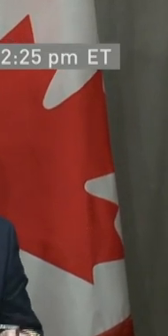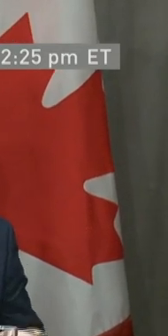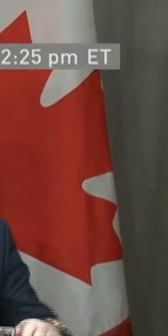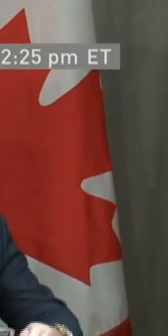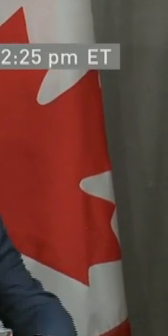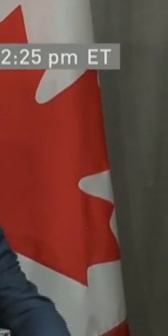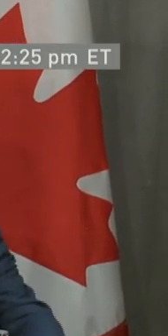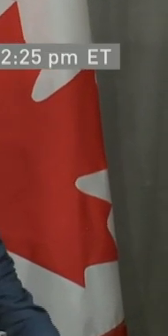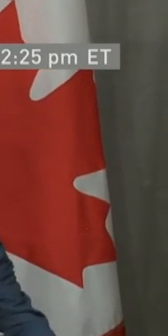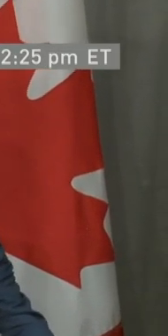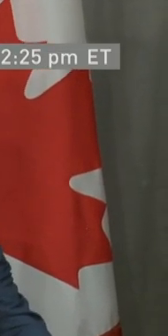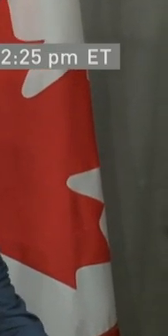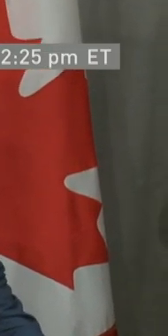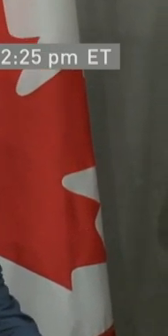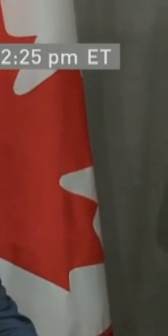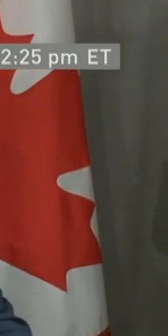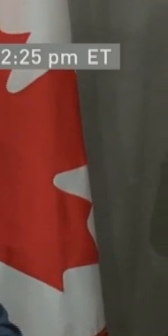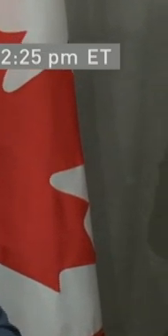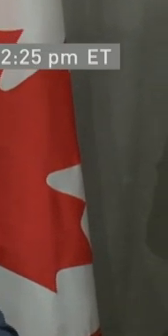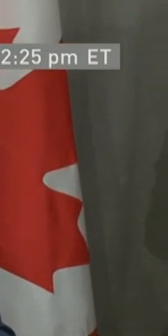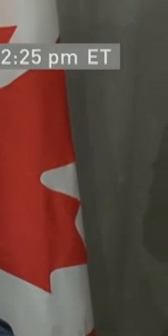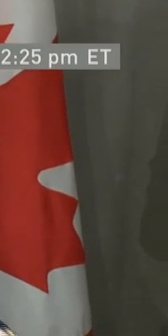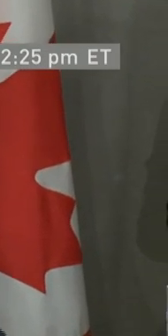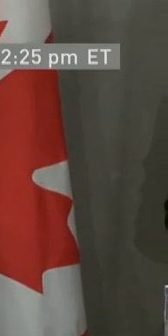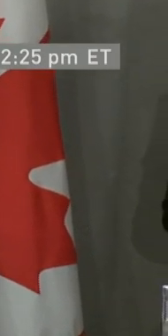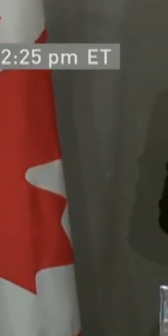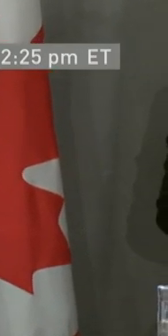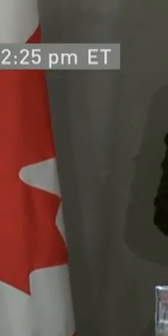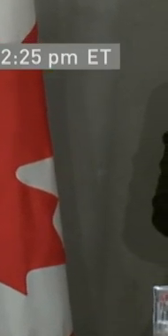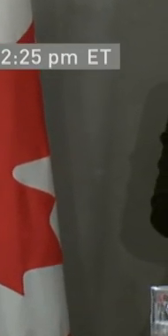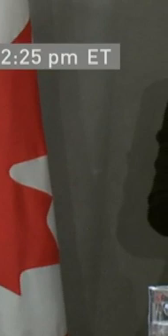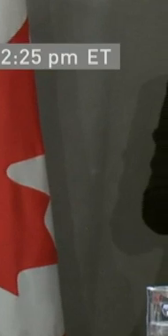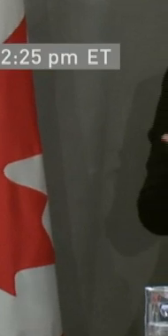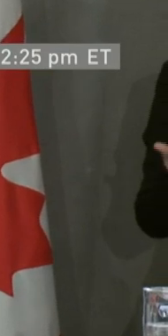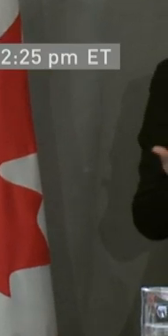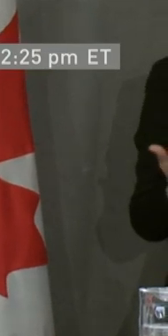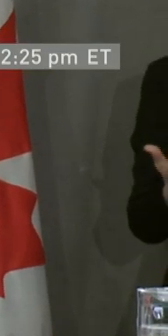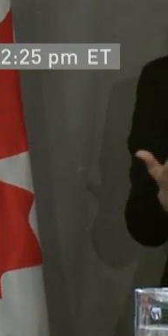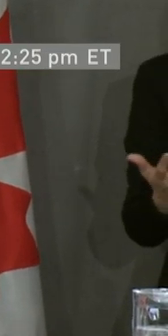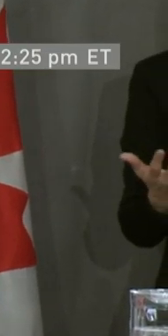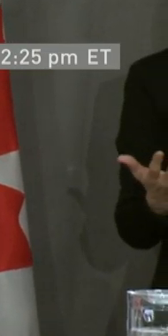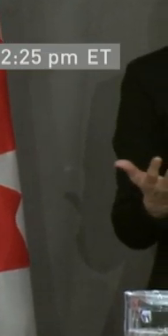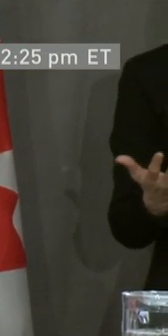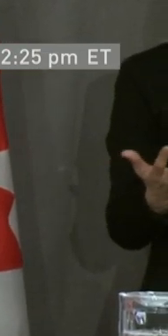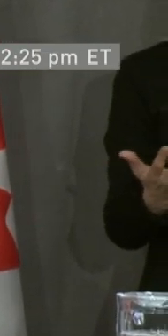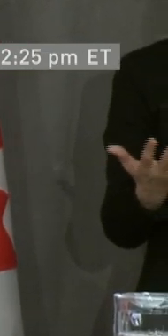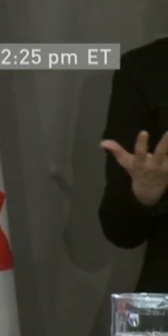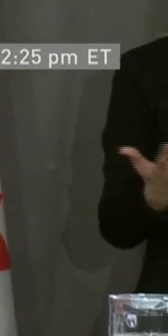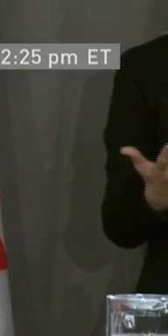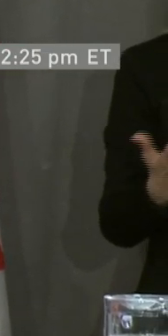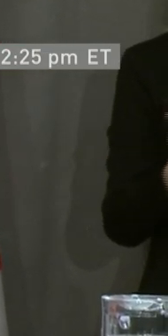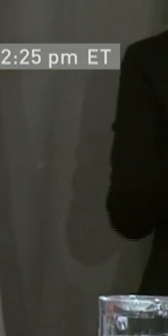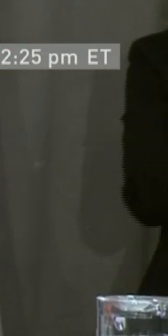Okay, well, we're in pretty constant touch. We met yesterday.